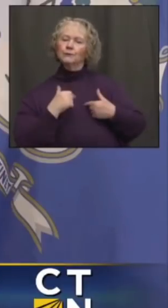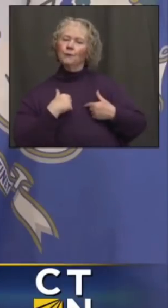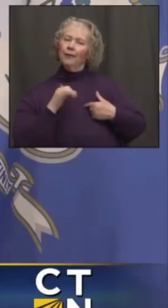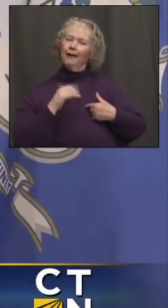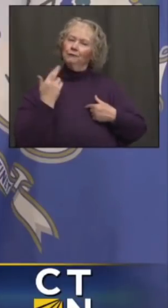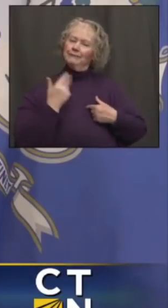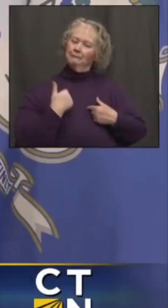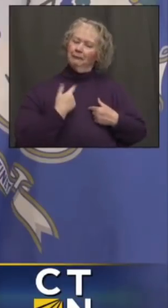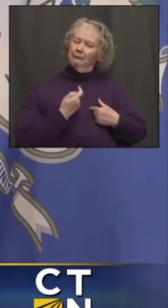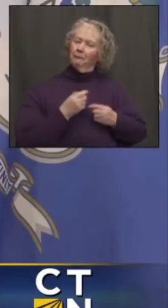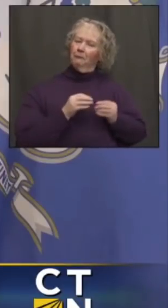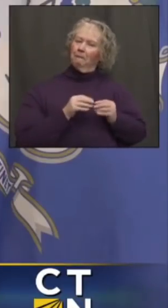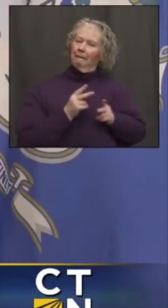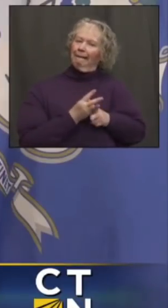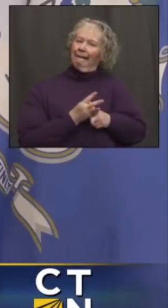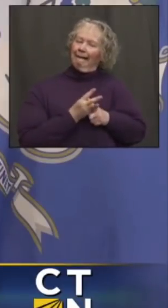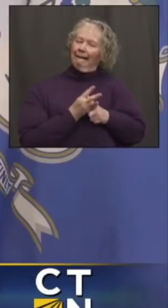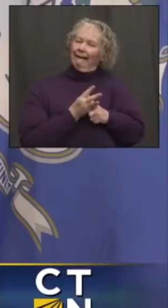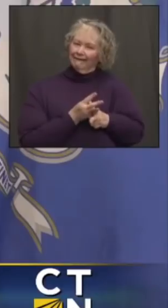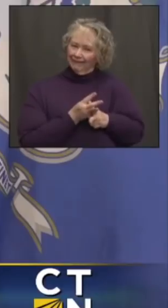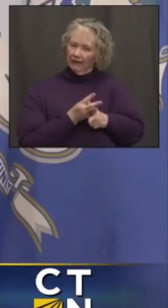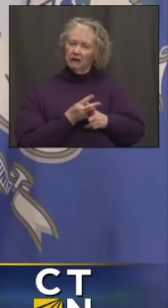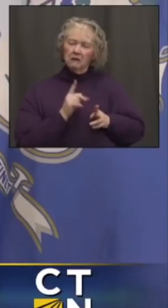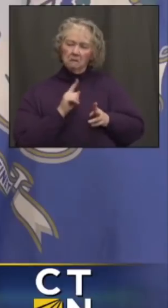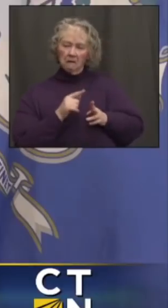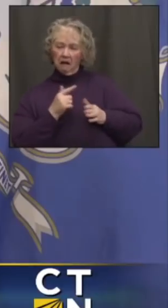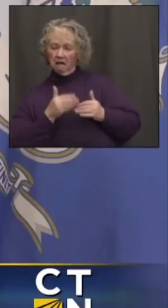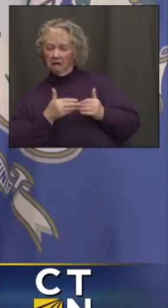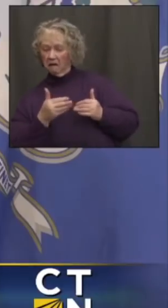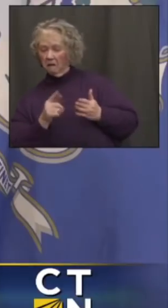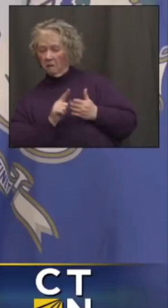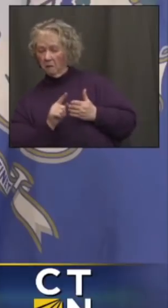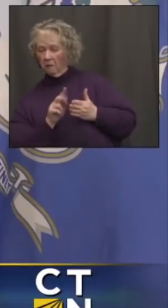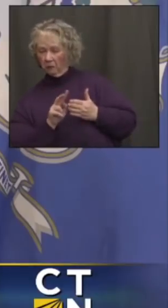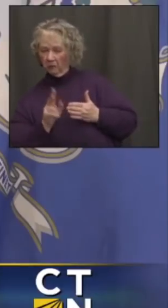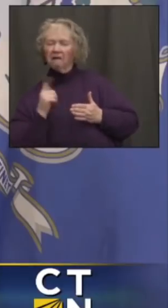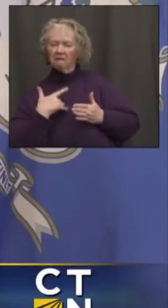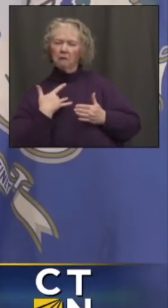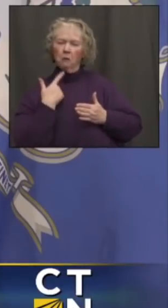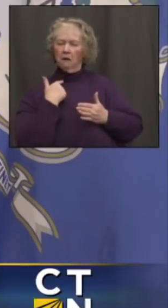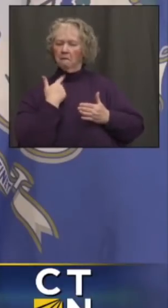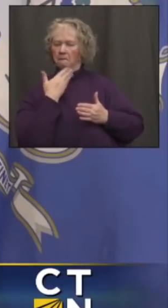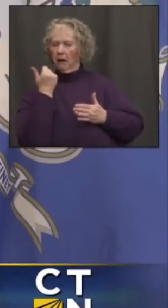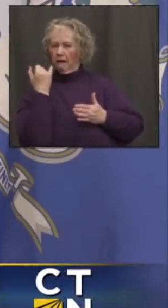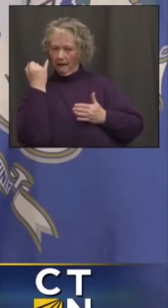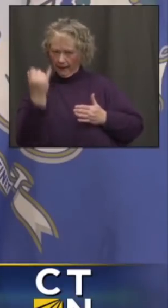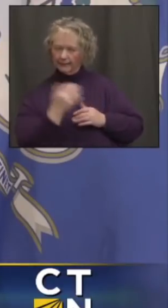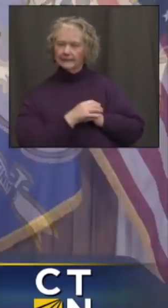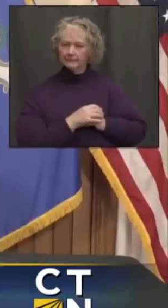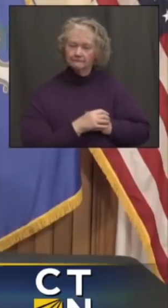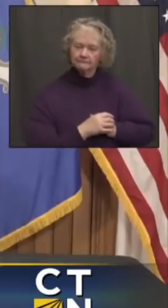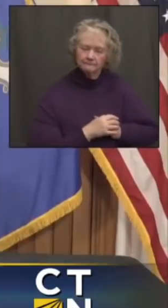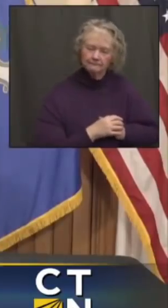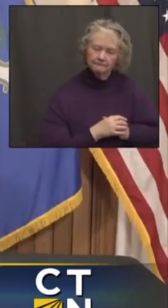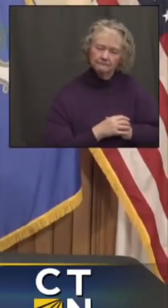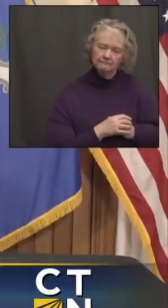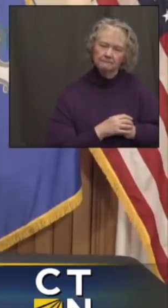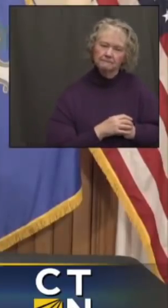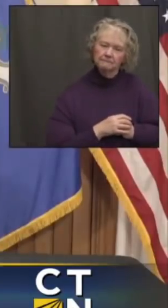rise. We watch these variants. We see how they hit Europe and hit Europe really hard. But